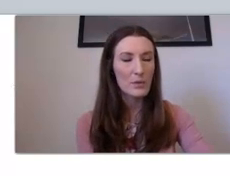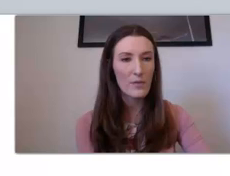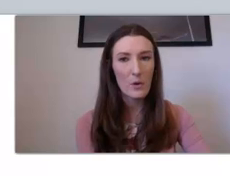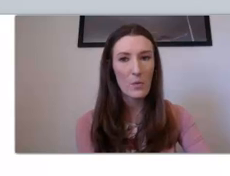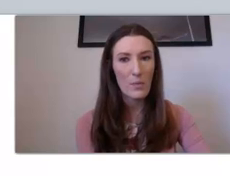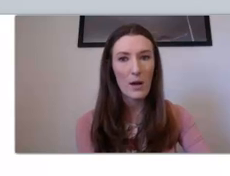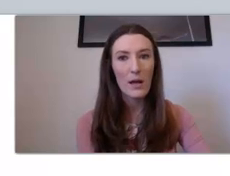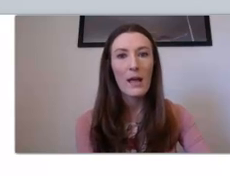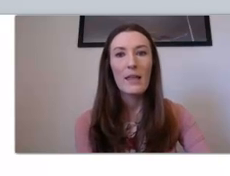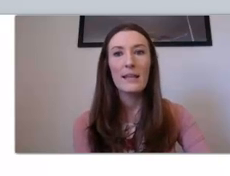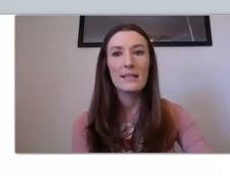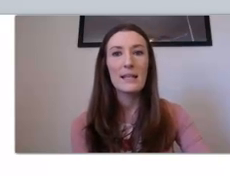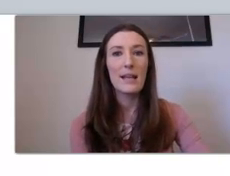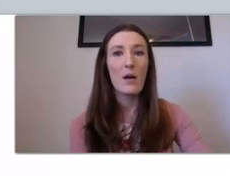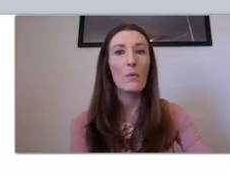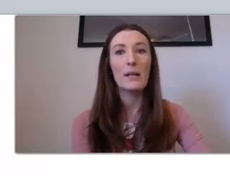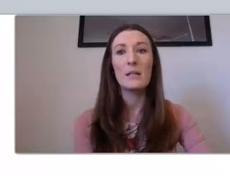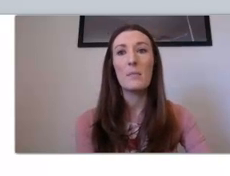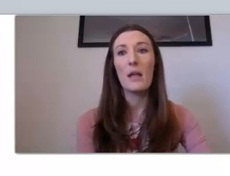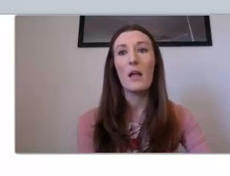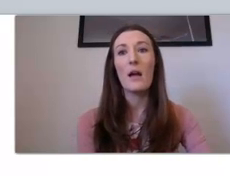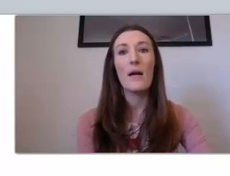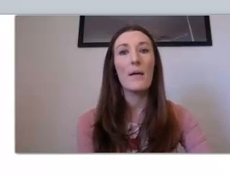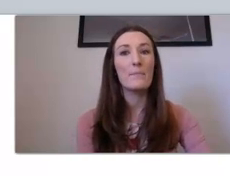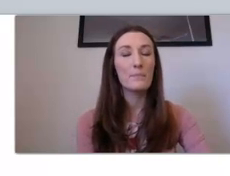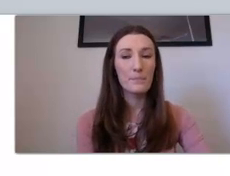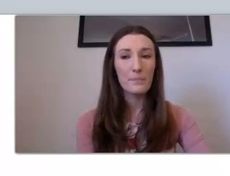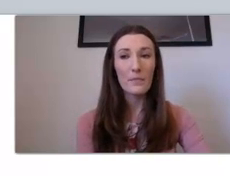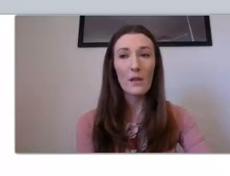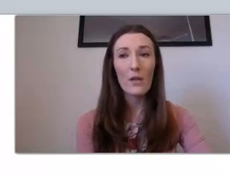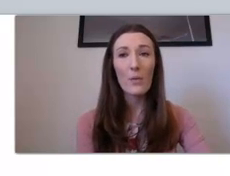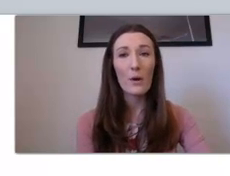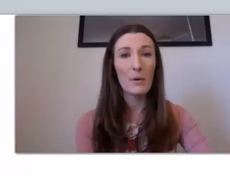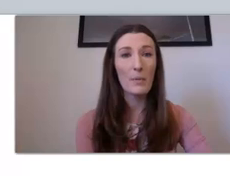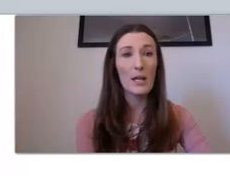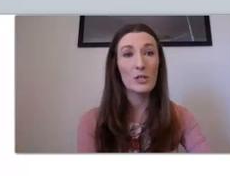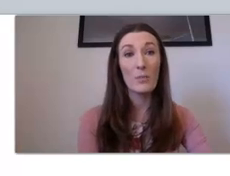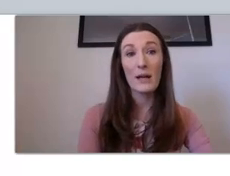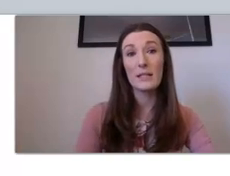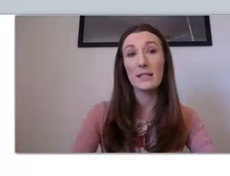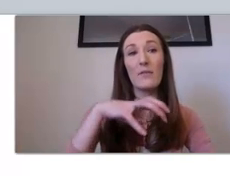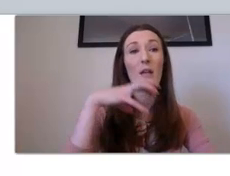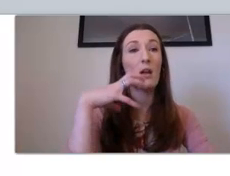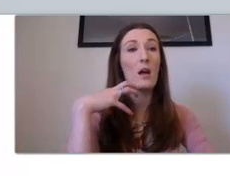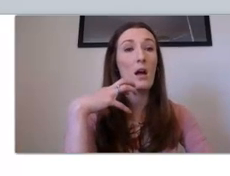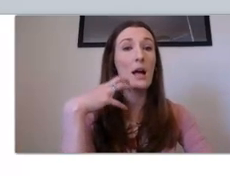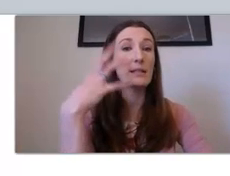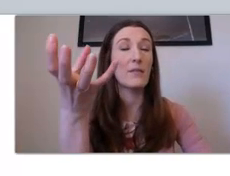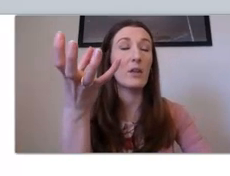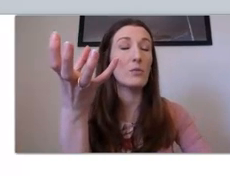are examples from your workbook. This is now going to be the workbook page to practice